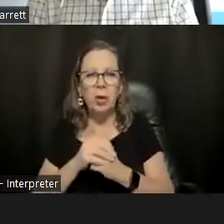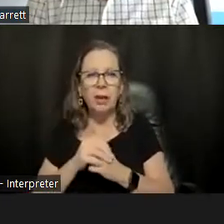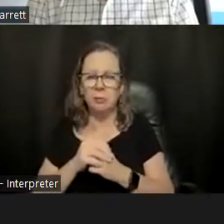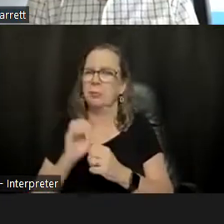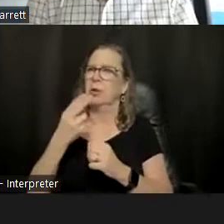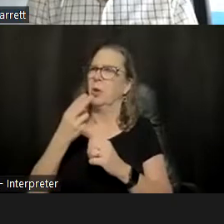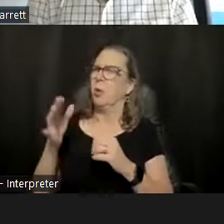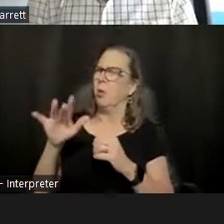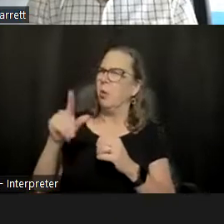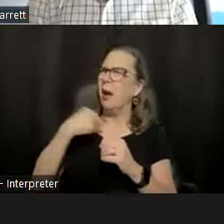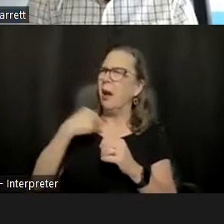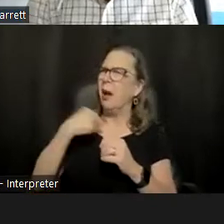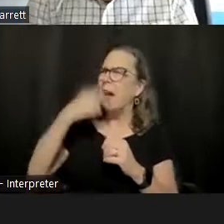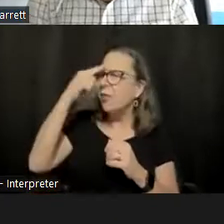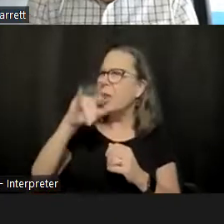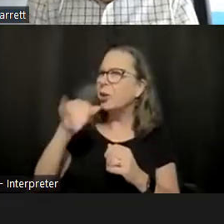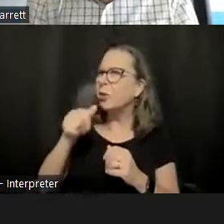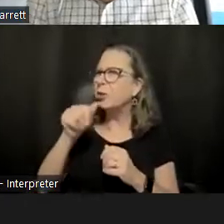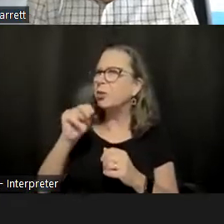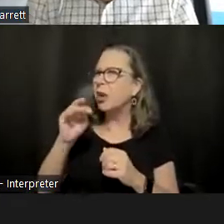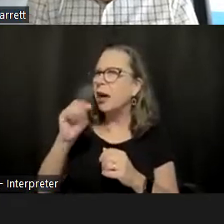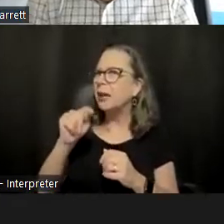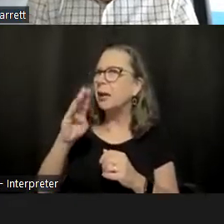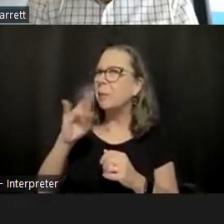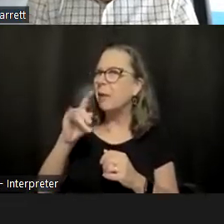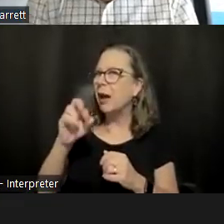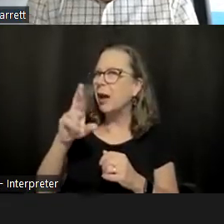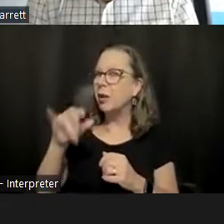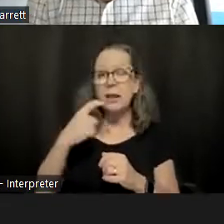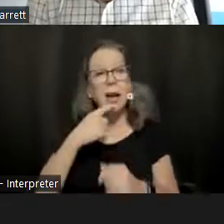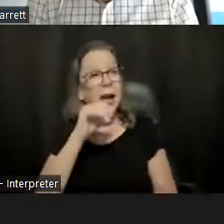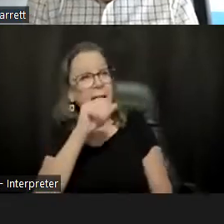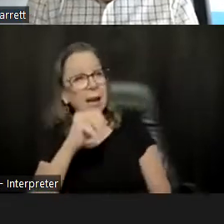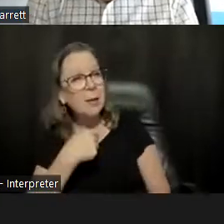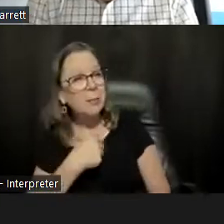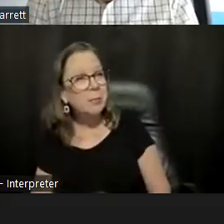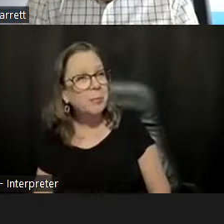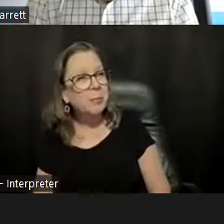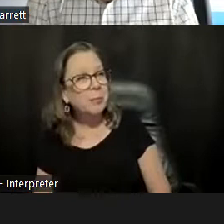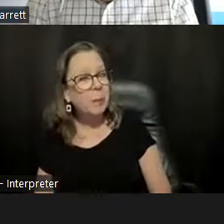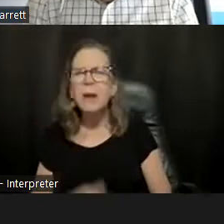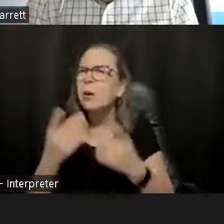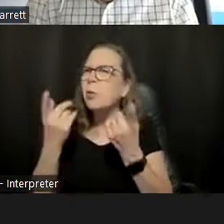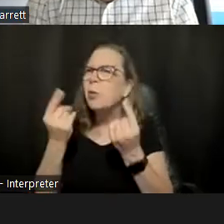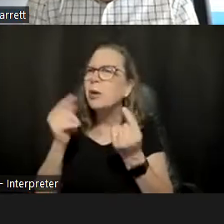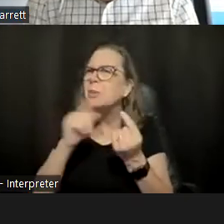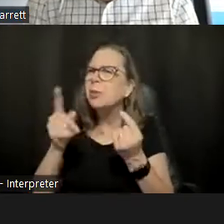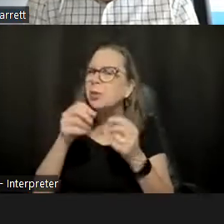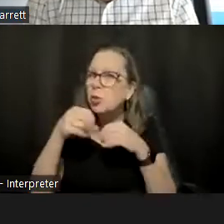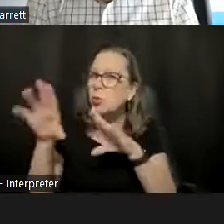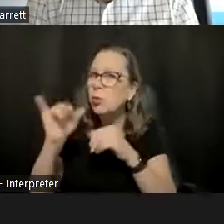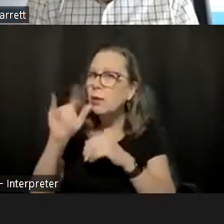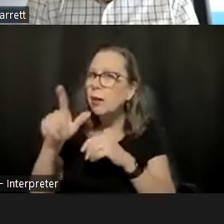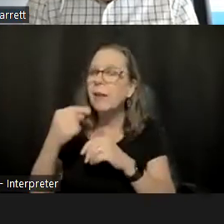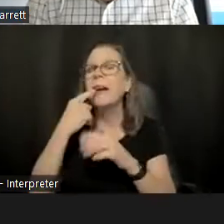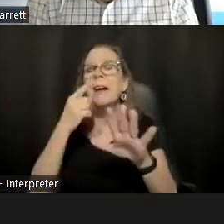Oh, okay. I thought you were Janet Byringer. I am. apologize. I am Janet Oh, Byringer. what are you doing in? Did My you move? daughter had